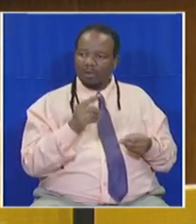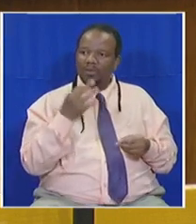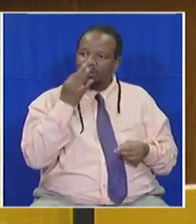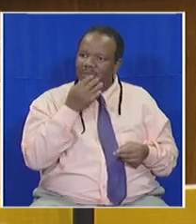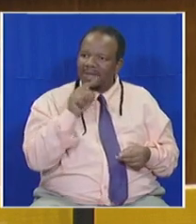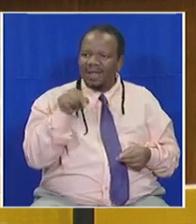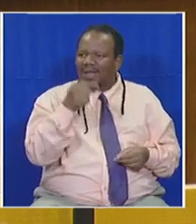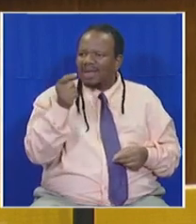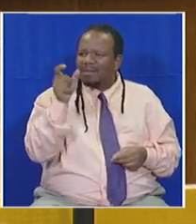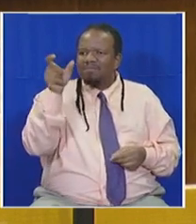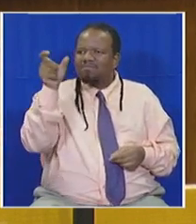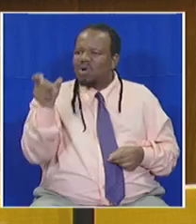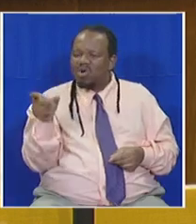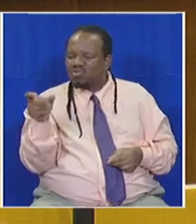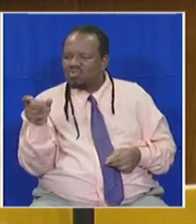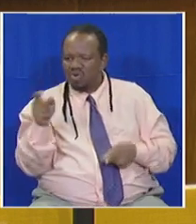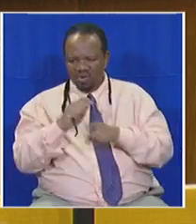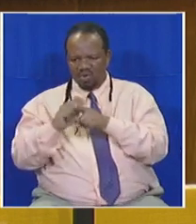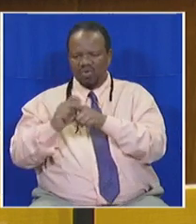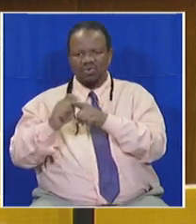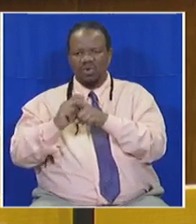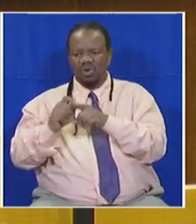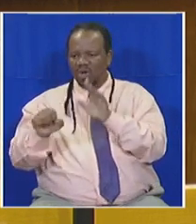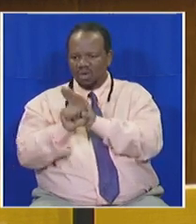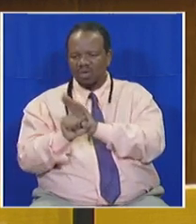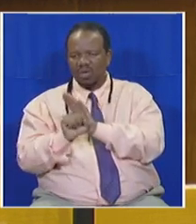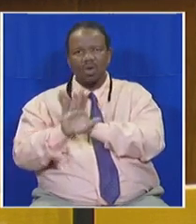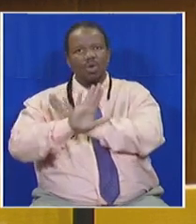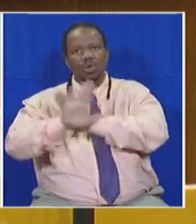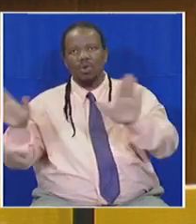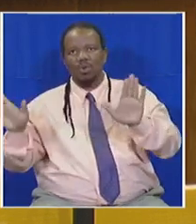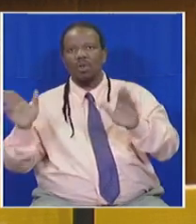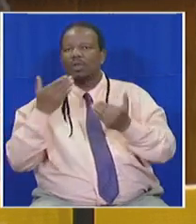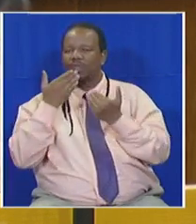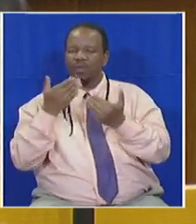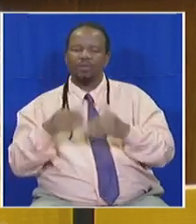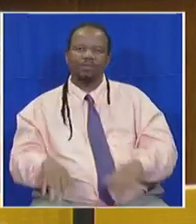any provision of training that is not accredited Thank to you. CWP. Thank you